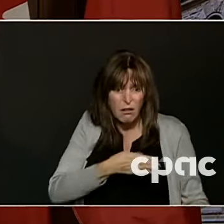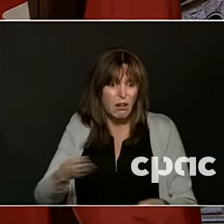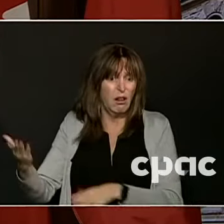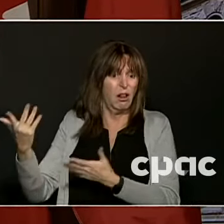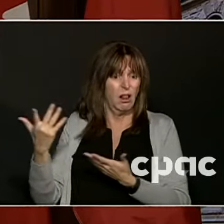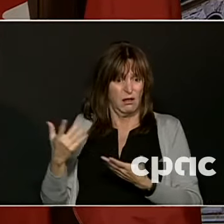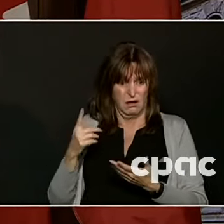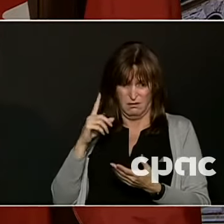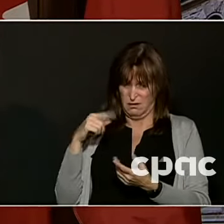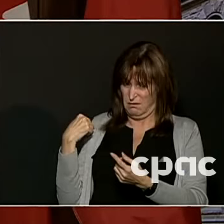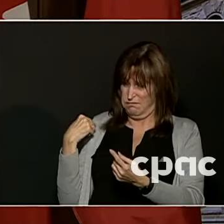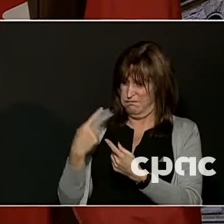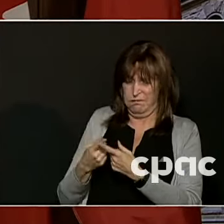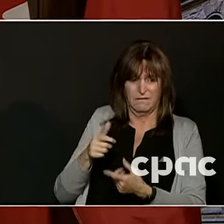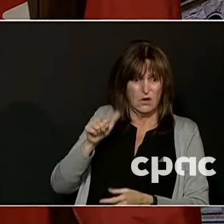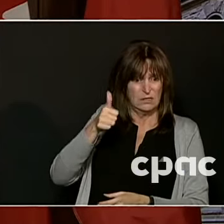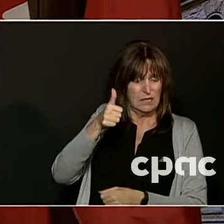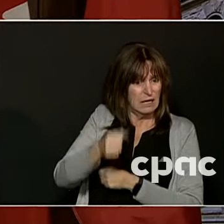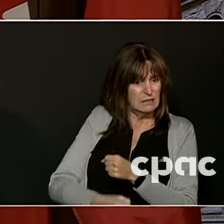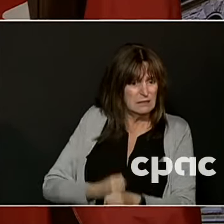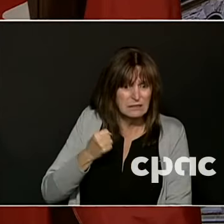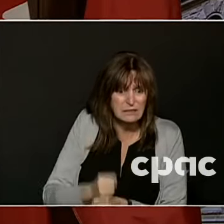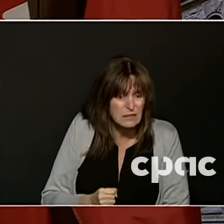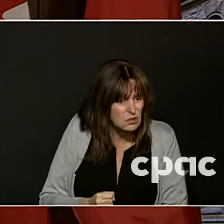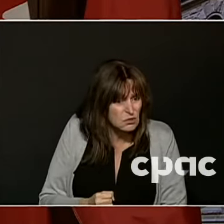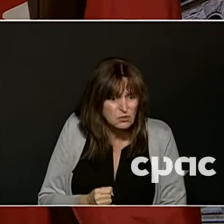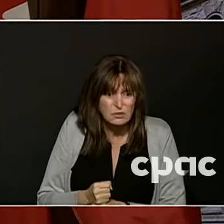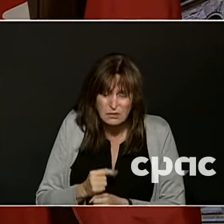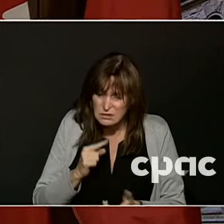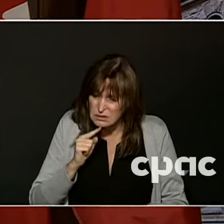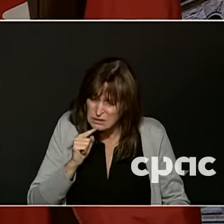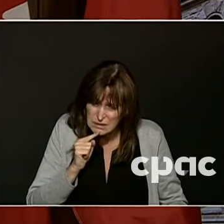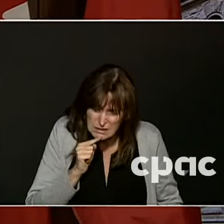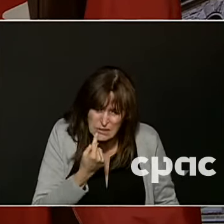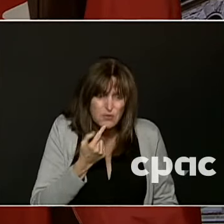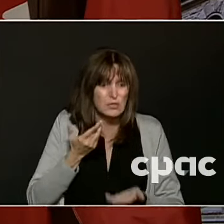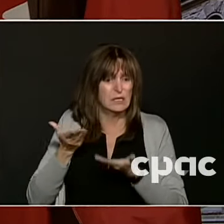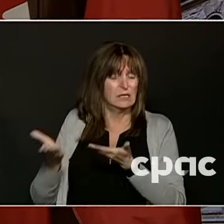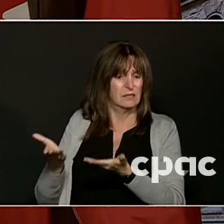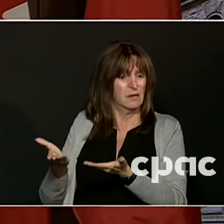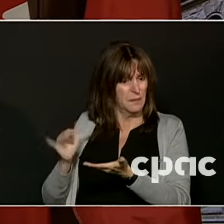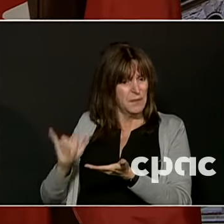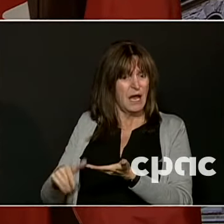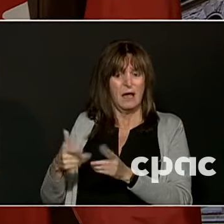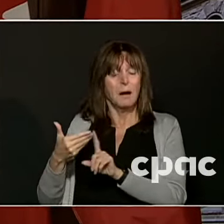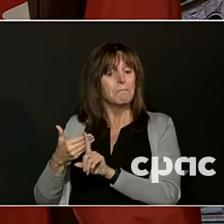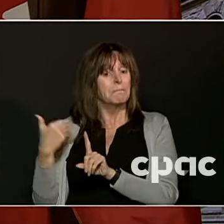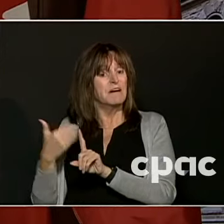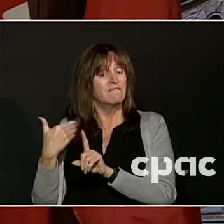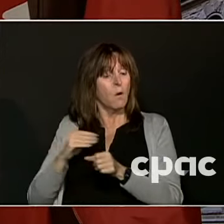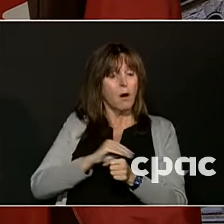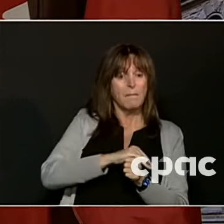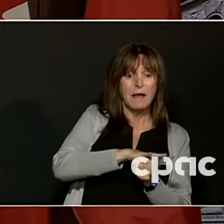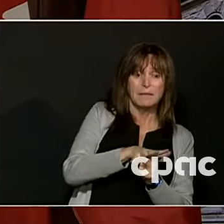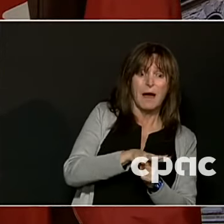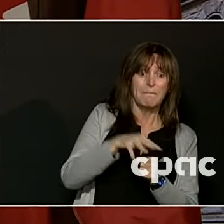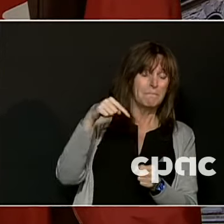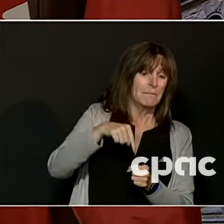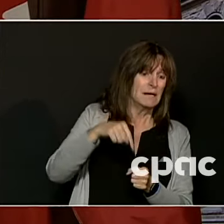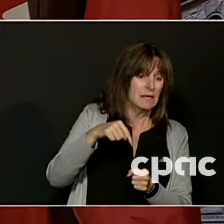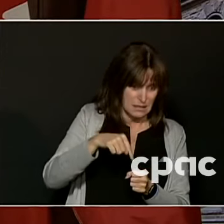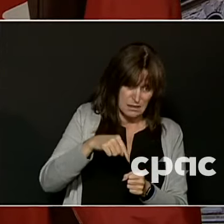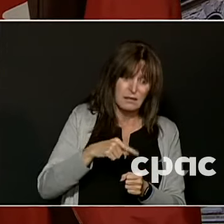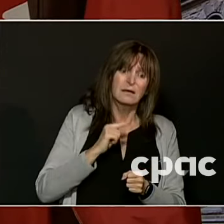due to overdose in the 3.5 months before the pandemic. This increased to 46 deaths per